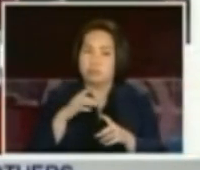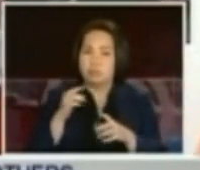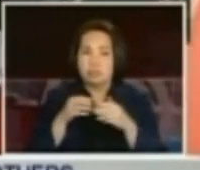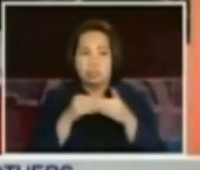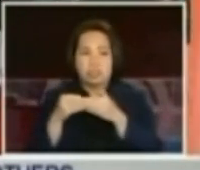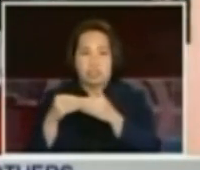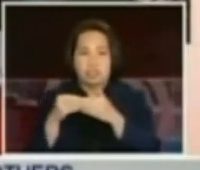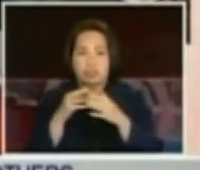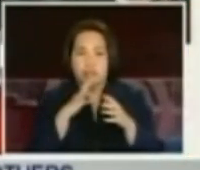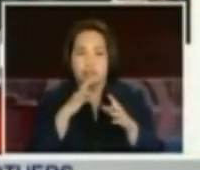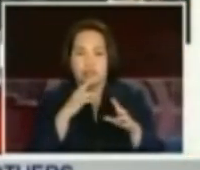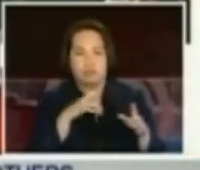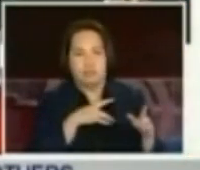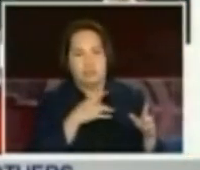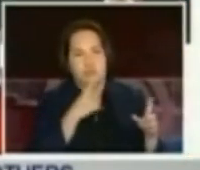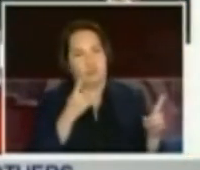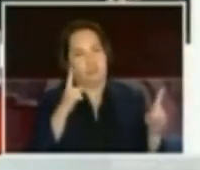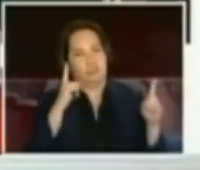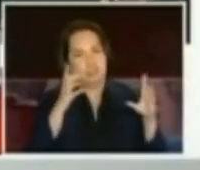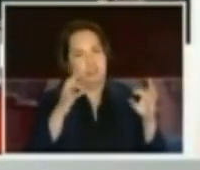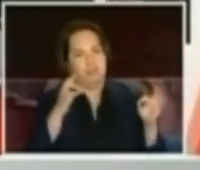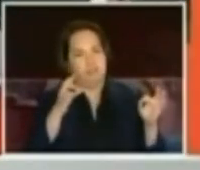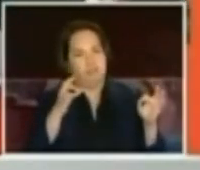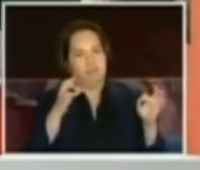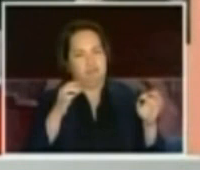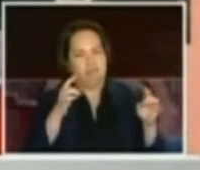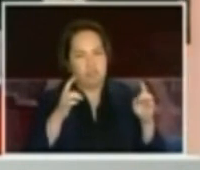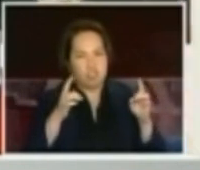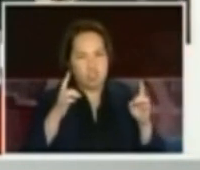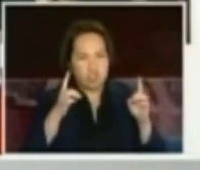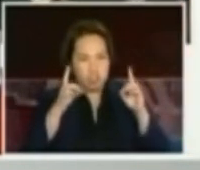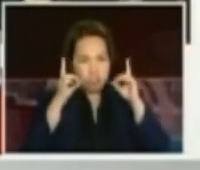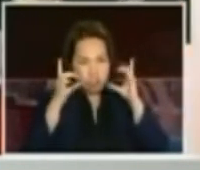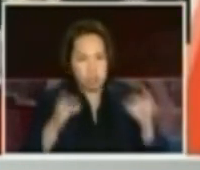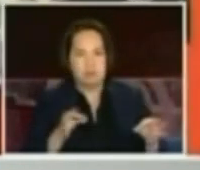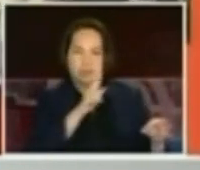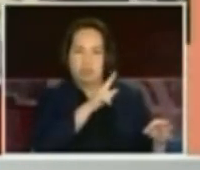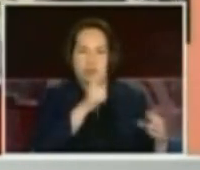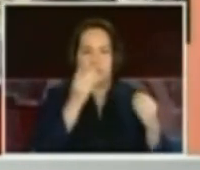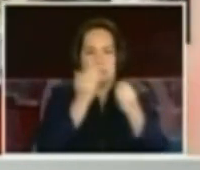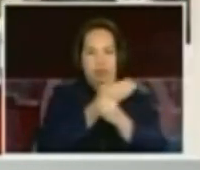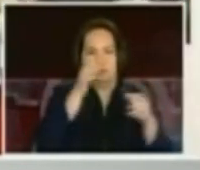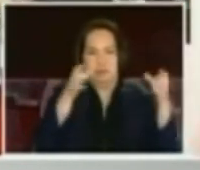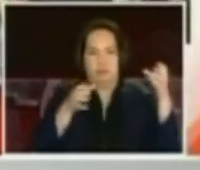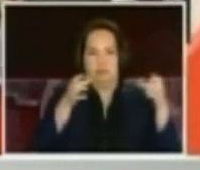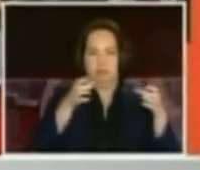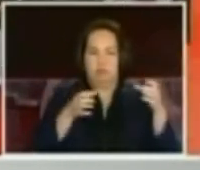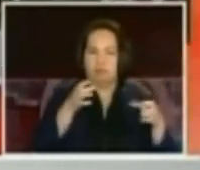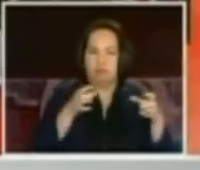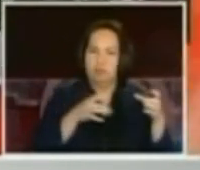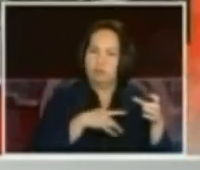said he believed that the judgment of the impeachment court wasn't immediately executory or enforceable. Is that something that you and the other